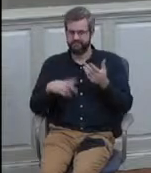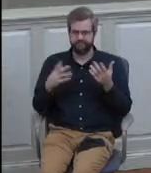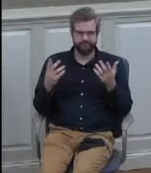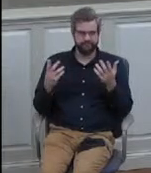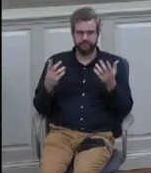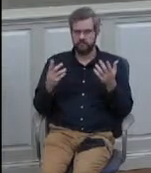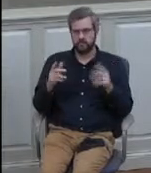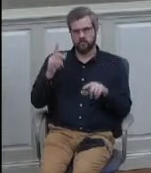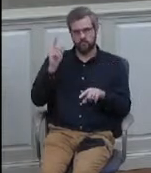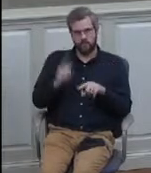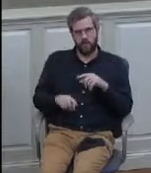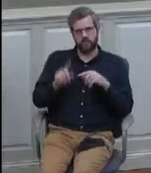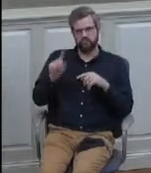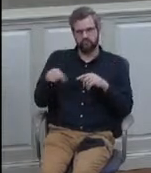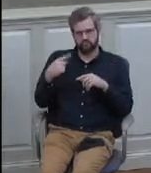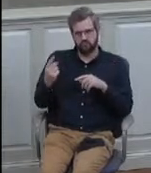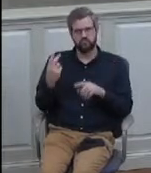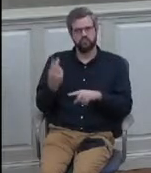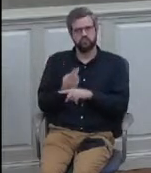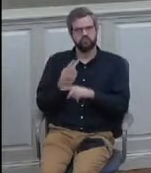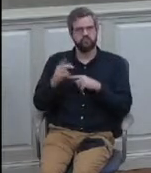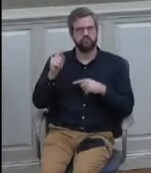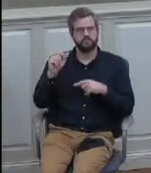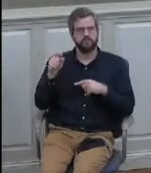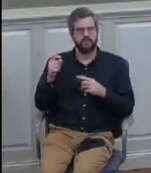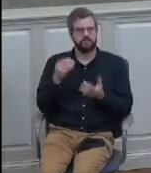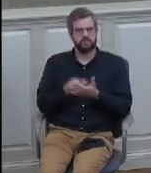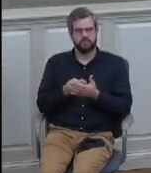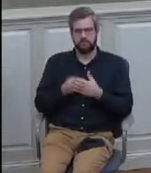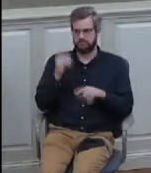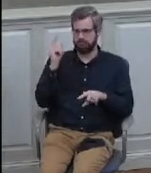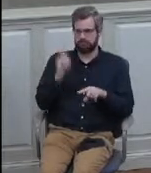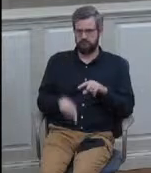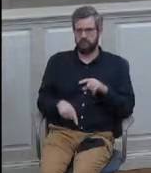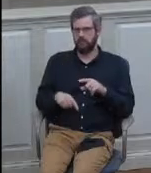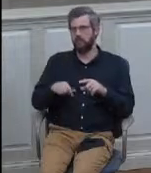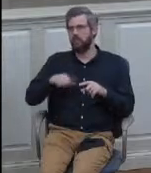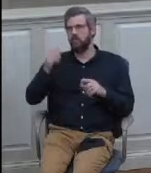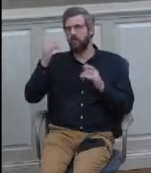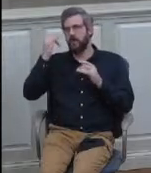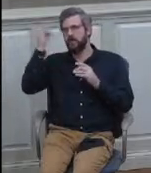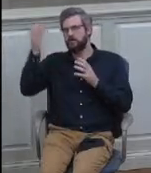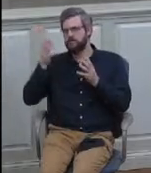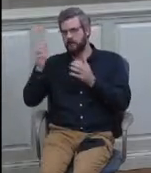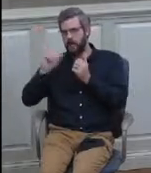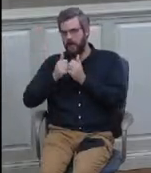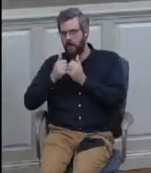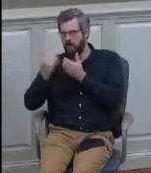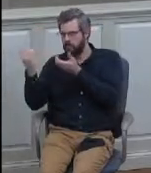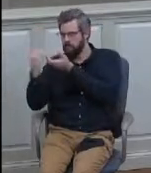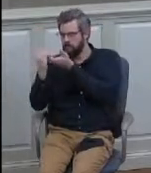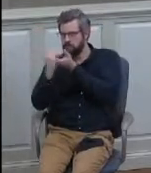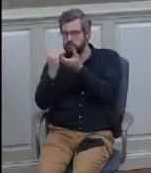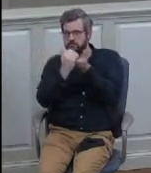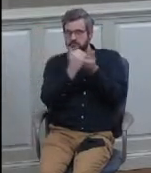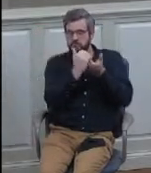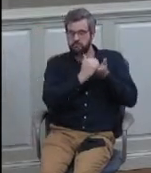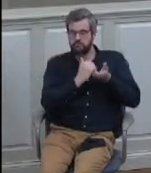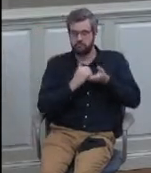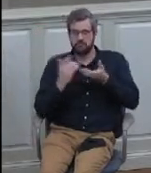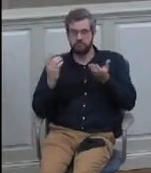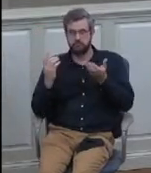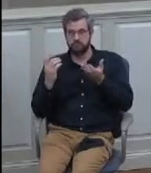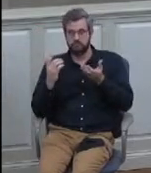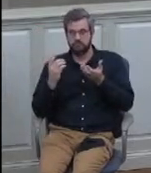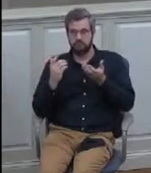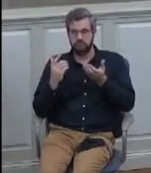you can't just do it with taxpayer money, for sure. You got to find ways to leverage that as you would know